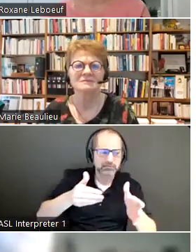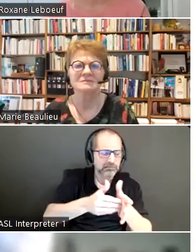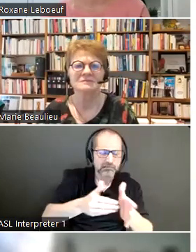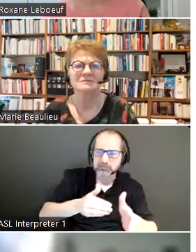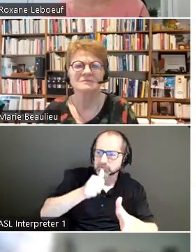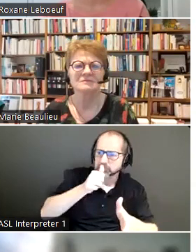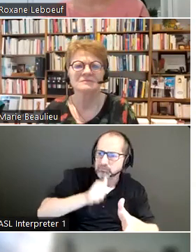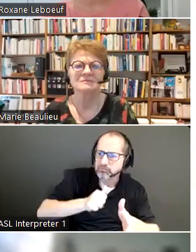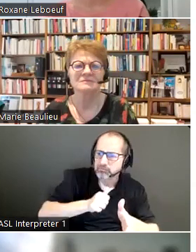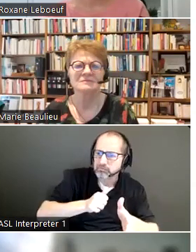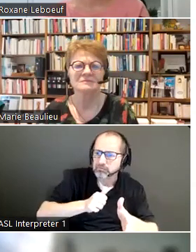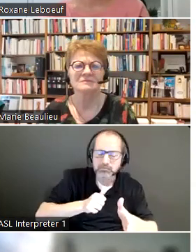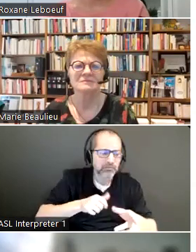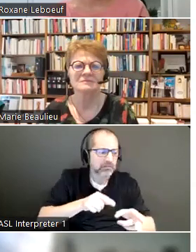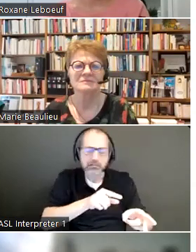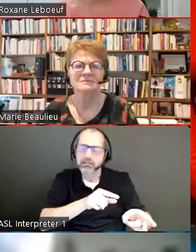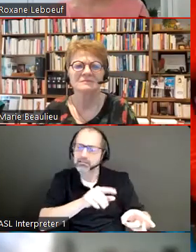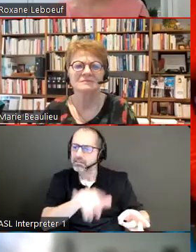older adults.